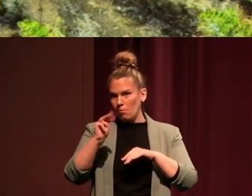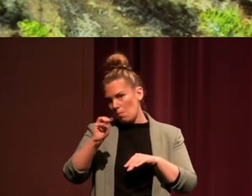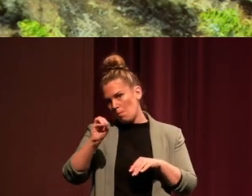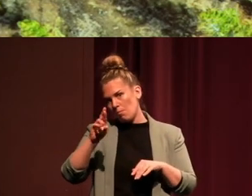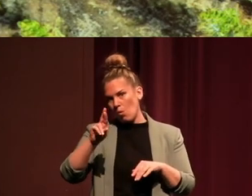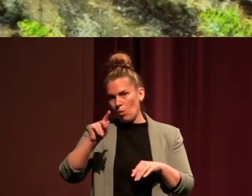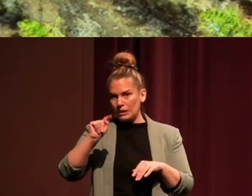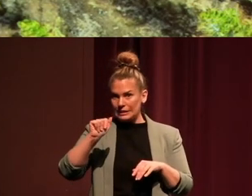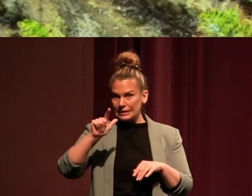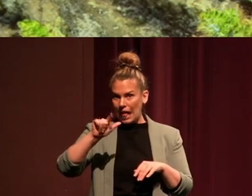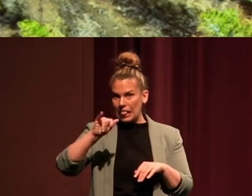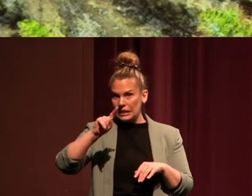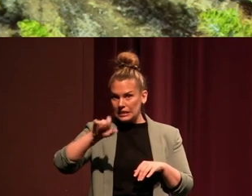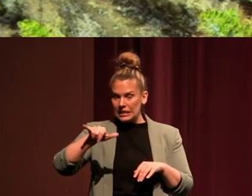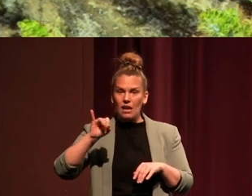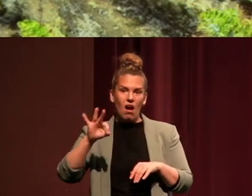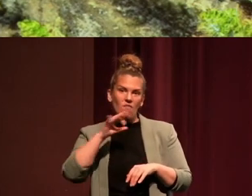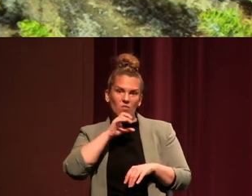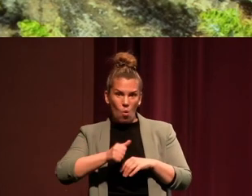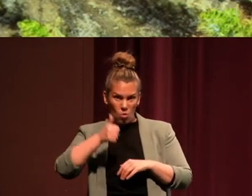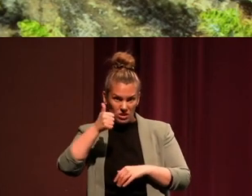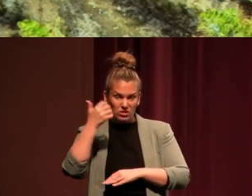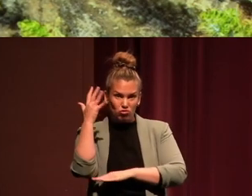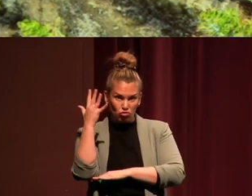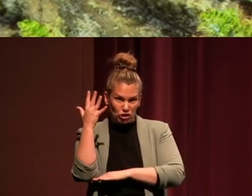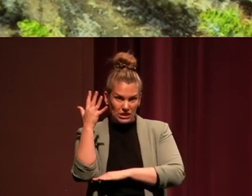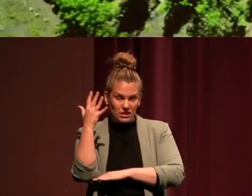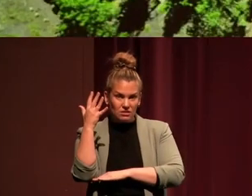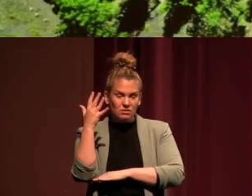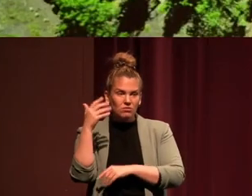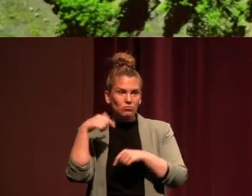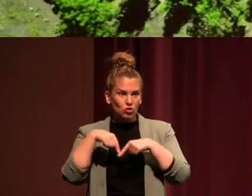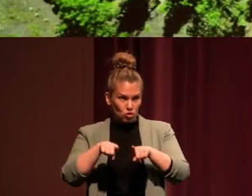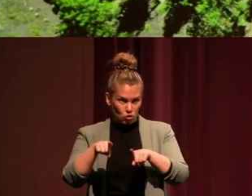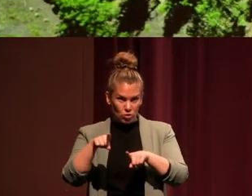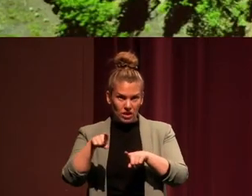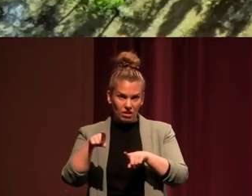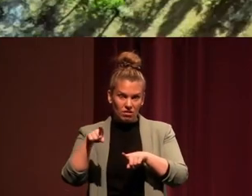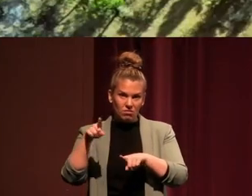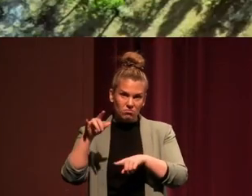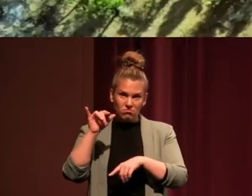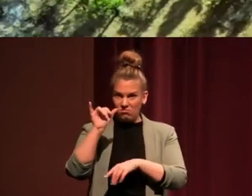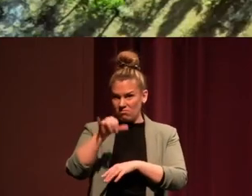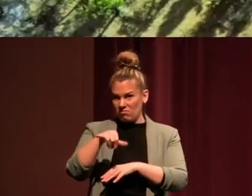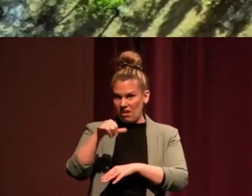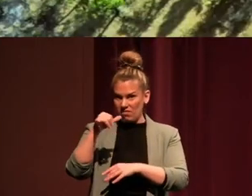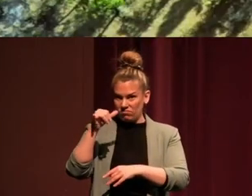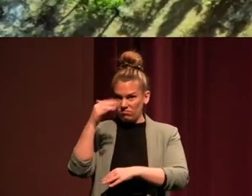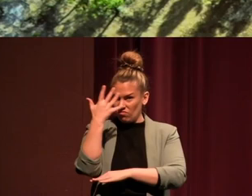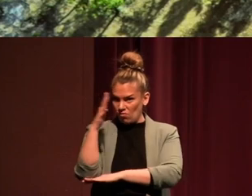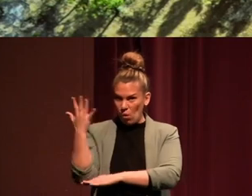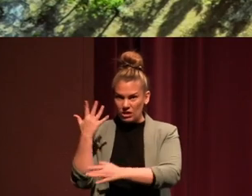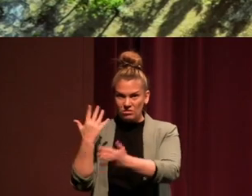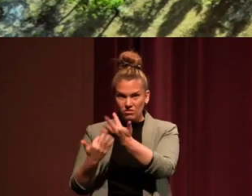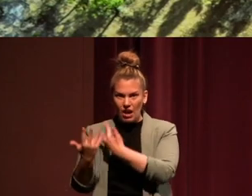mortality of the oldest trees following wildfire. These thinning treatments are working.